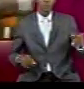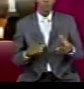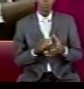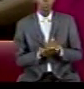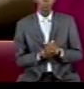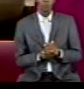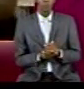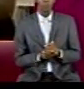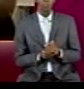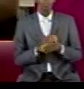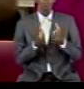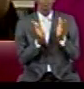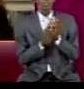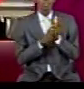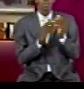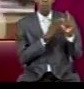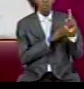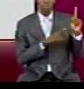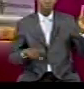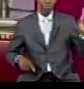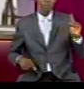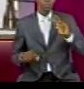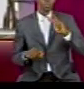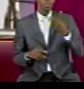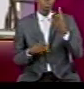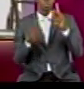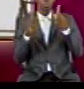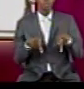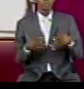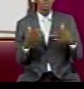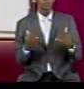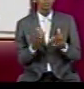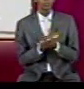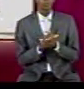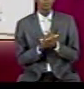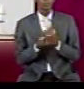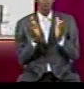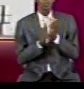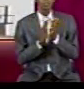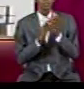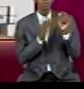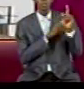Praise the Lord. Second testifier now. Praise the Lord.